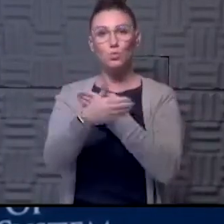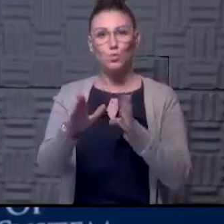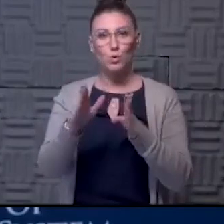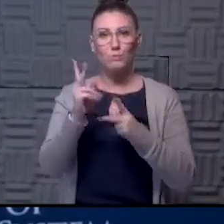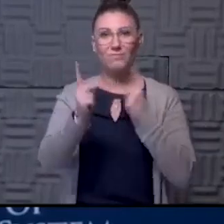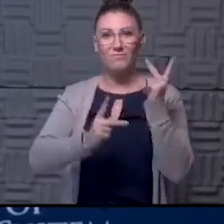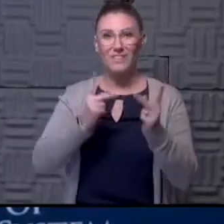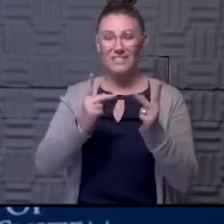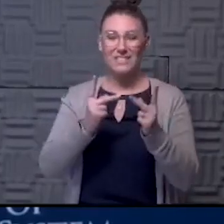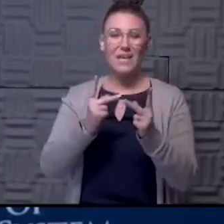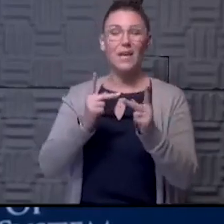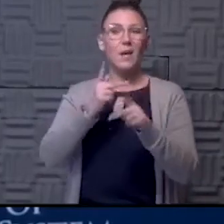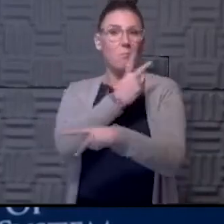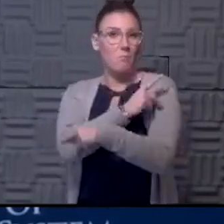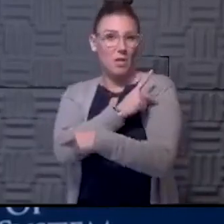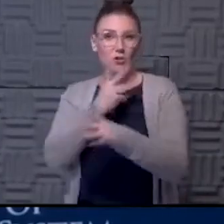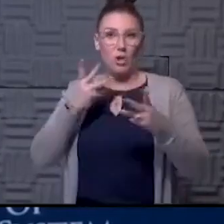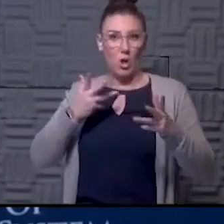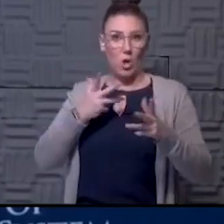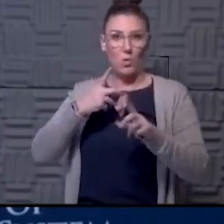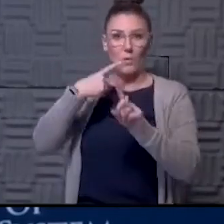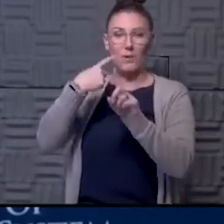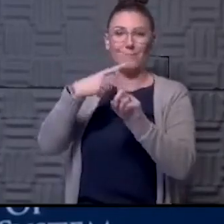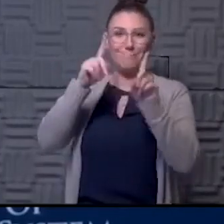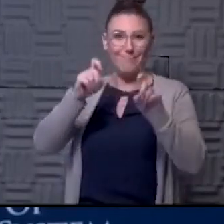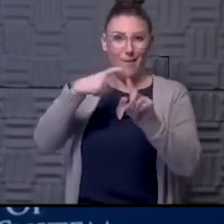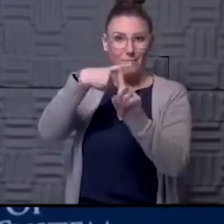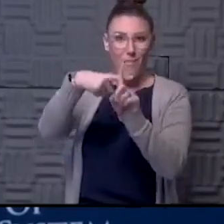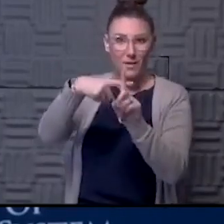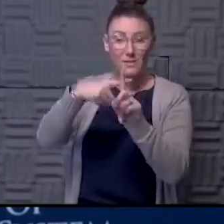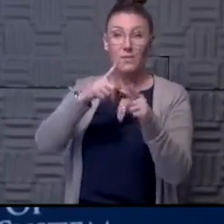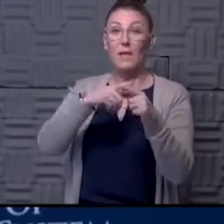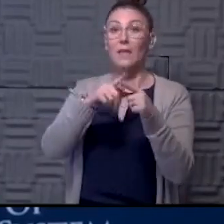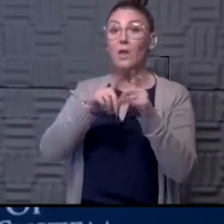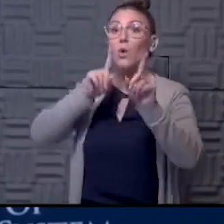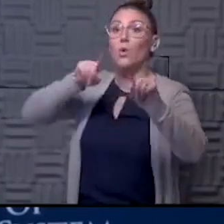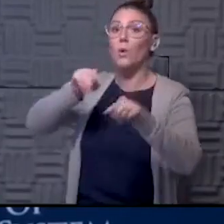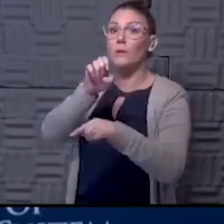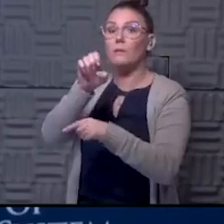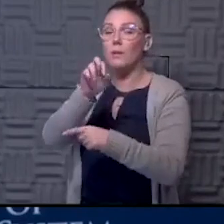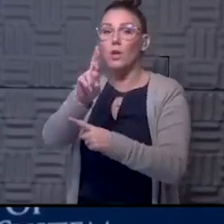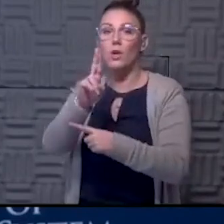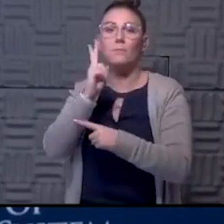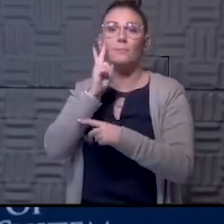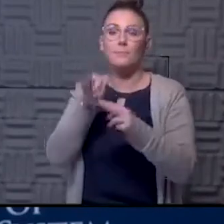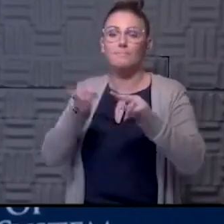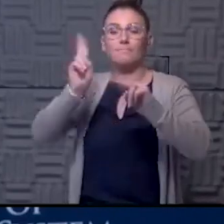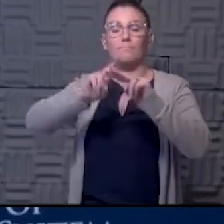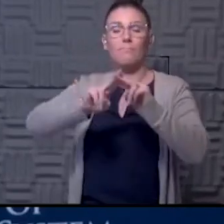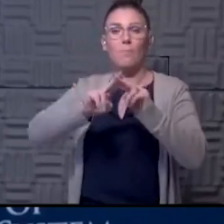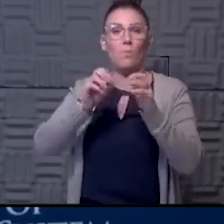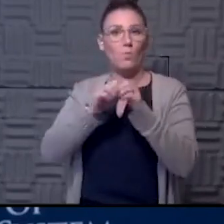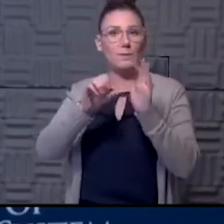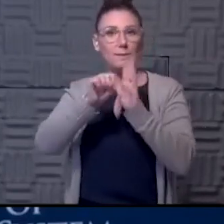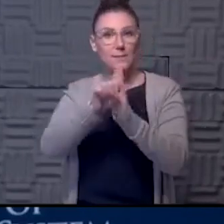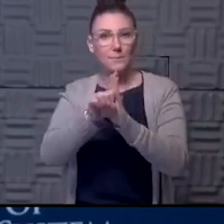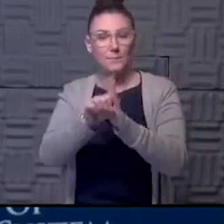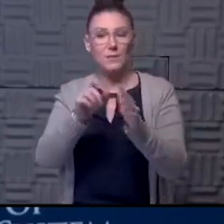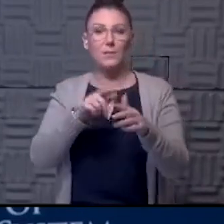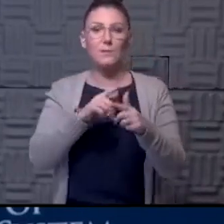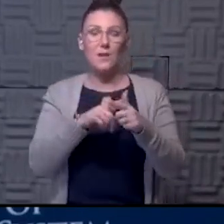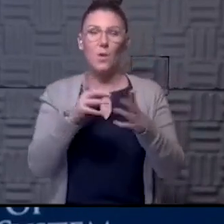that have already been tested COVID positive and are coming to the emergency room because they're seeing an increase in their symptoms and want to